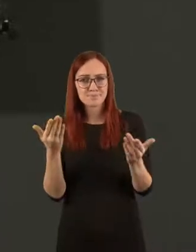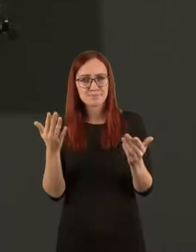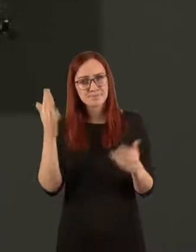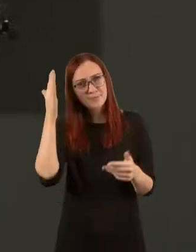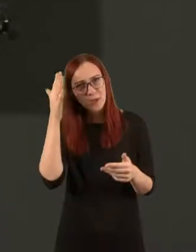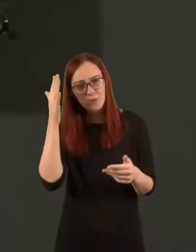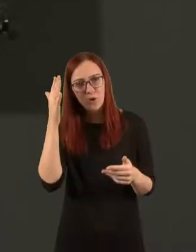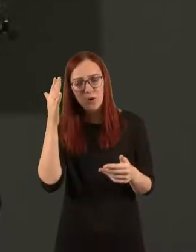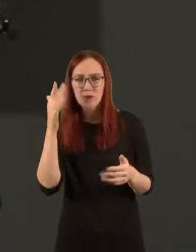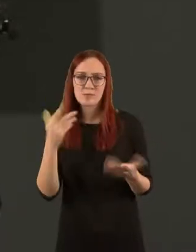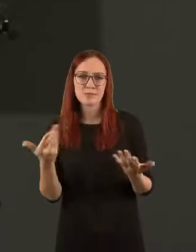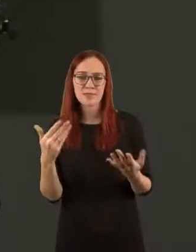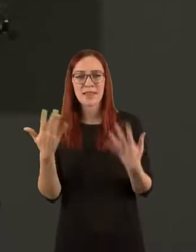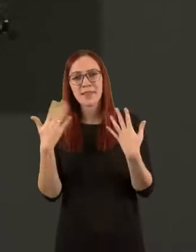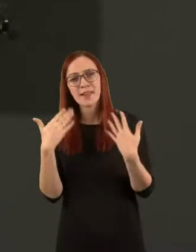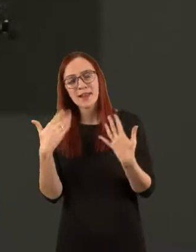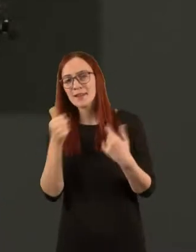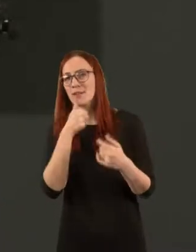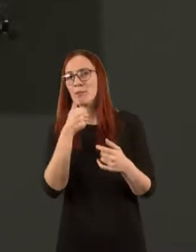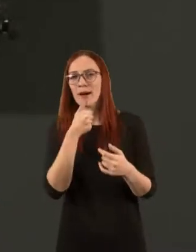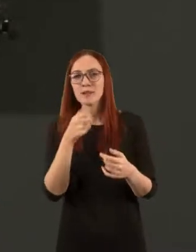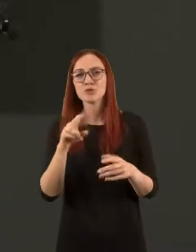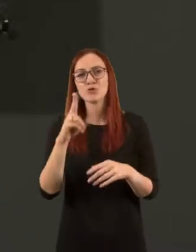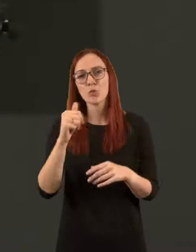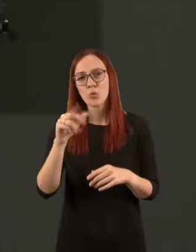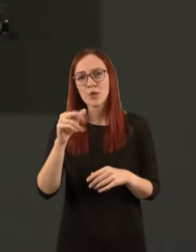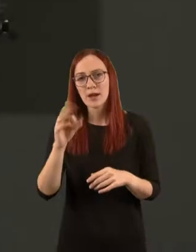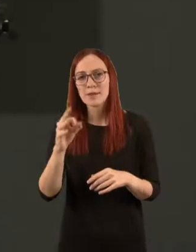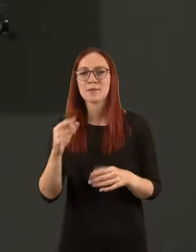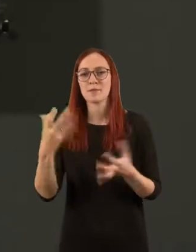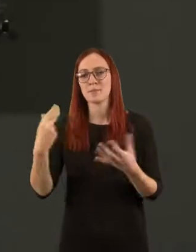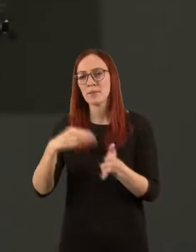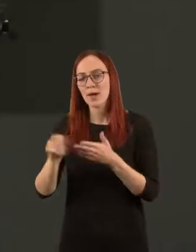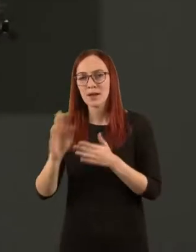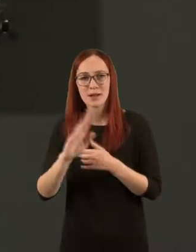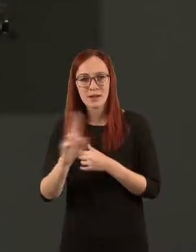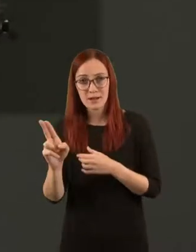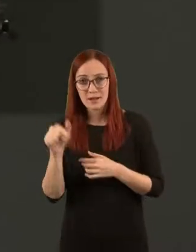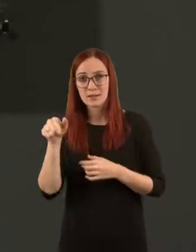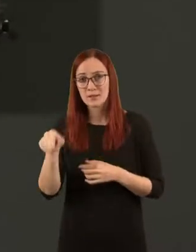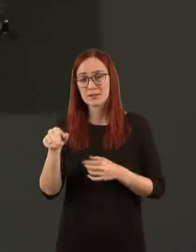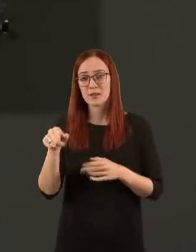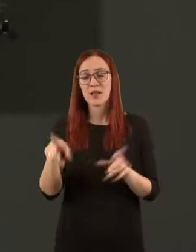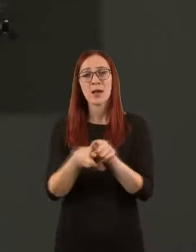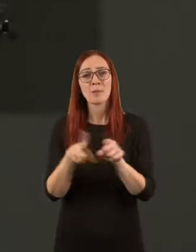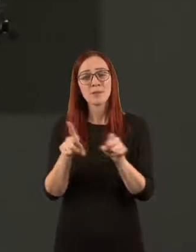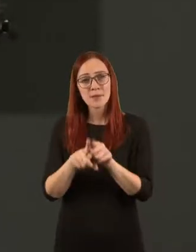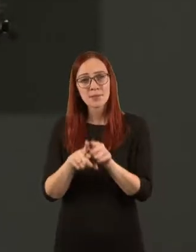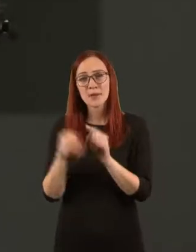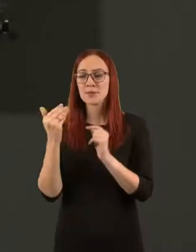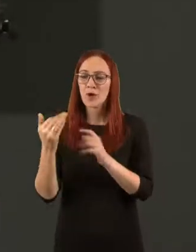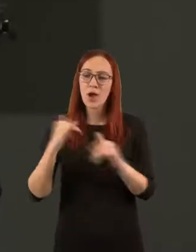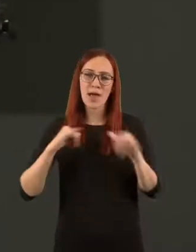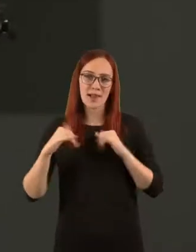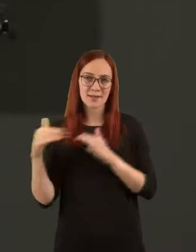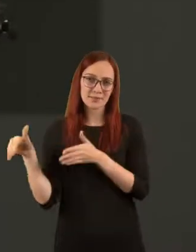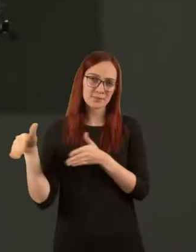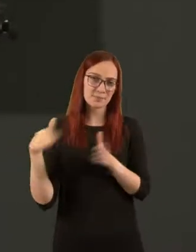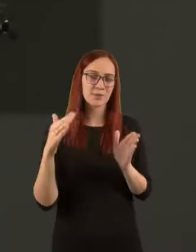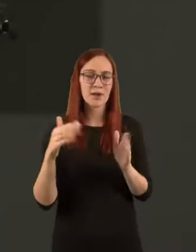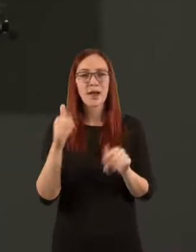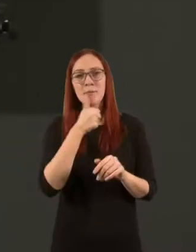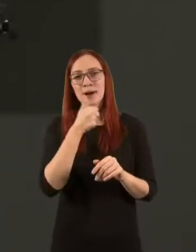limits in the EU. And we thus create more favorable conditions for people